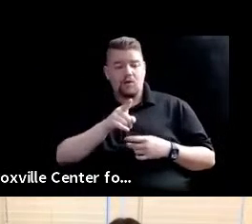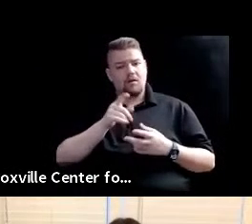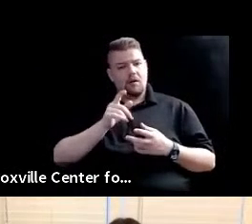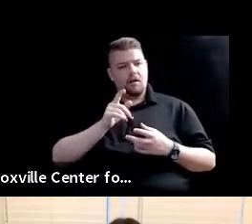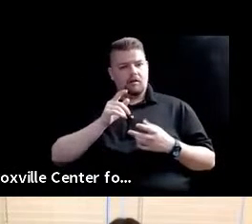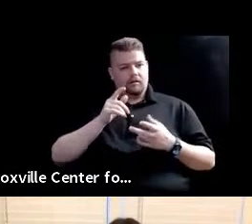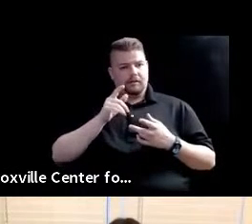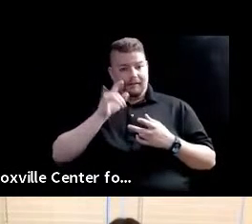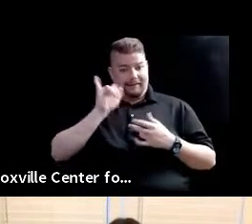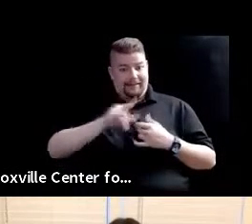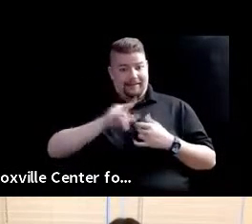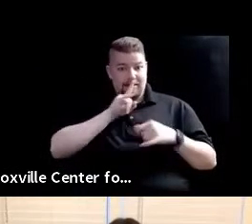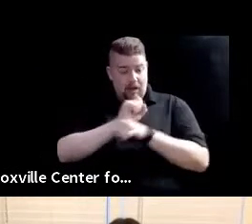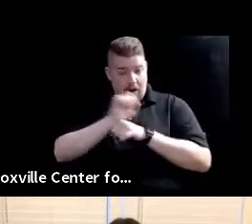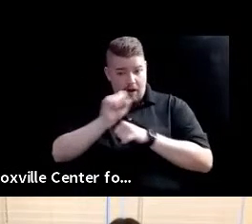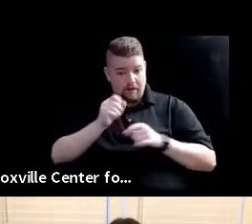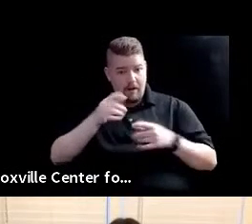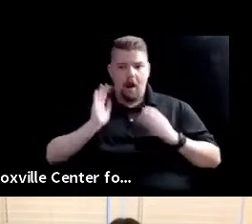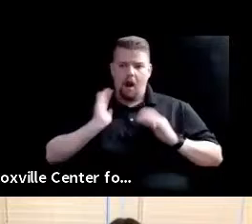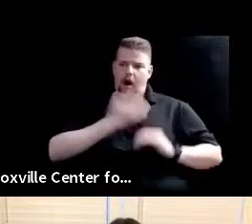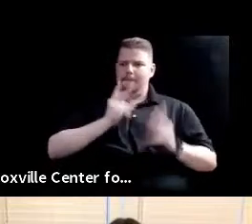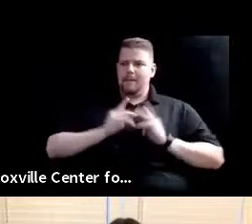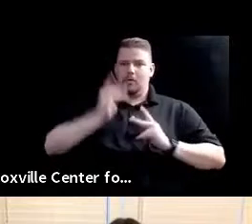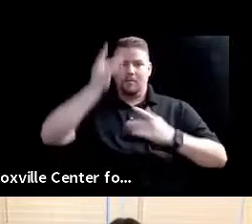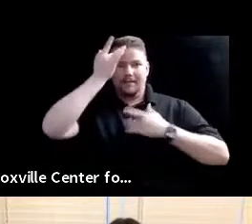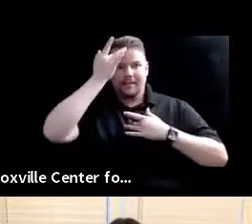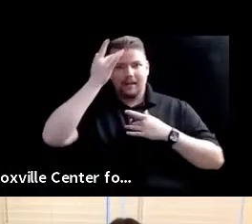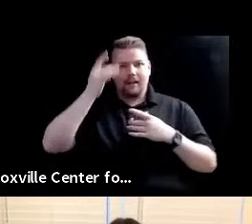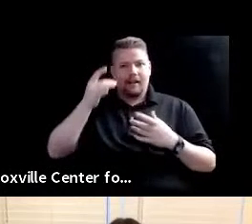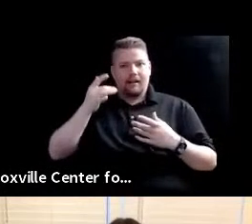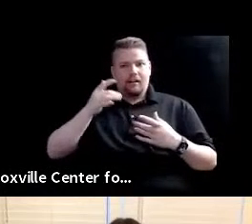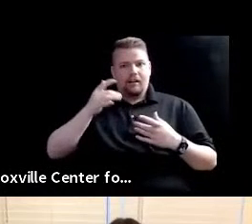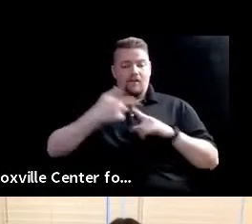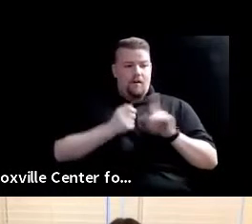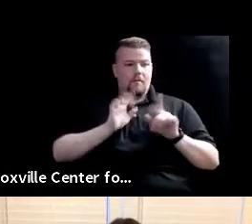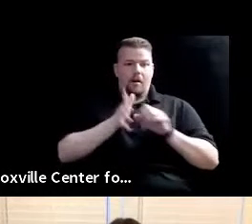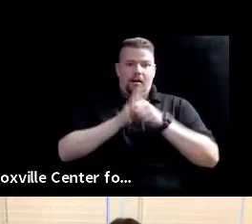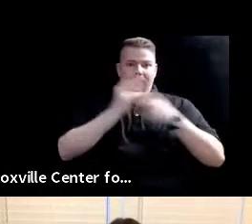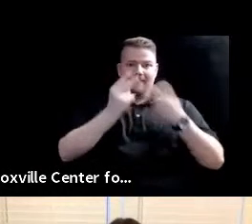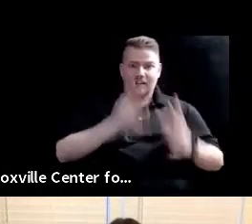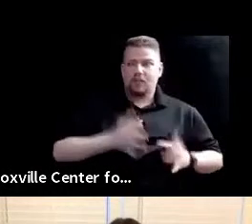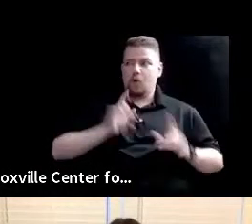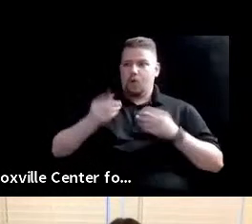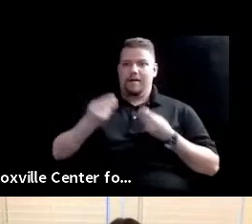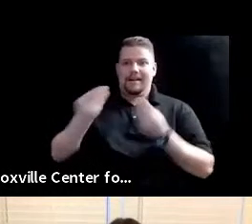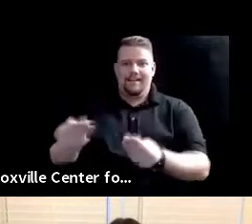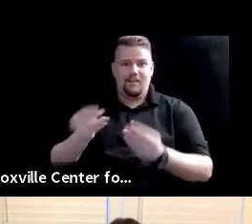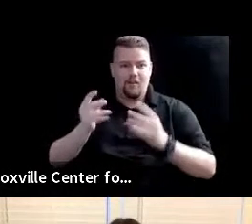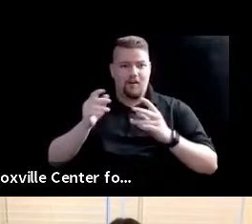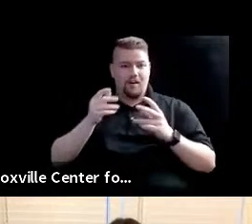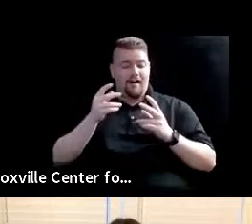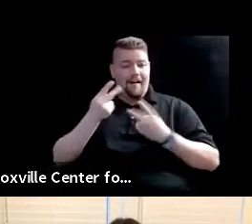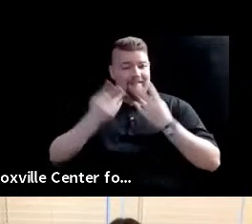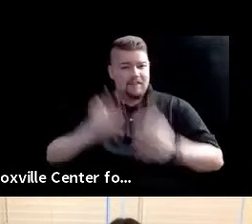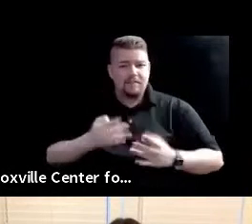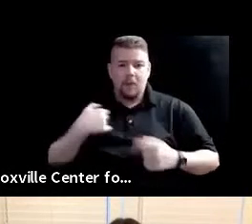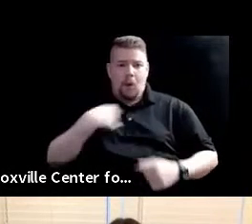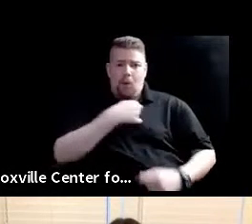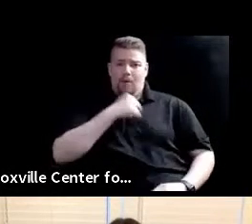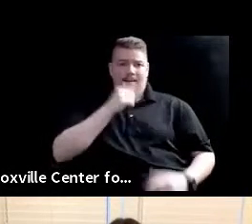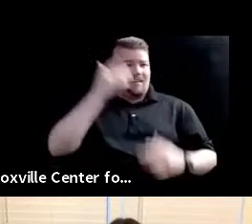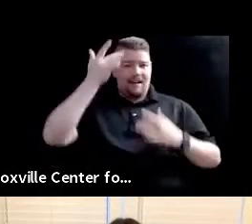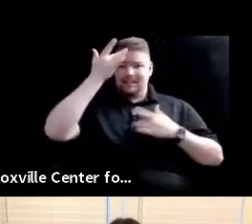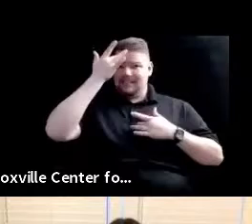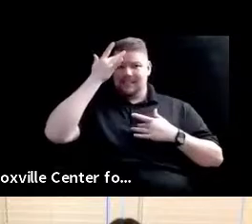the case, our people would be sick. We would have gotten it from our guests. We would have given it to our guests, but we are not sick at our